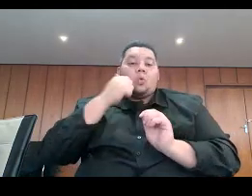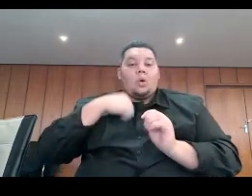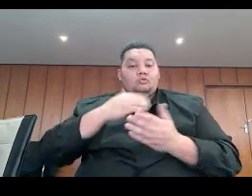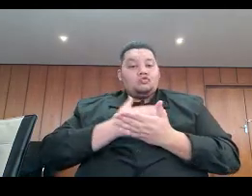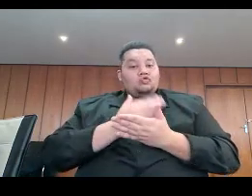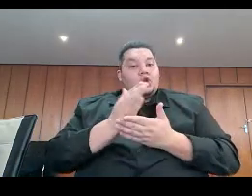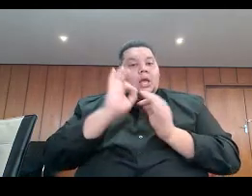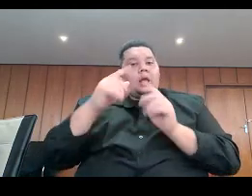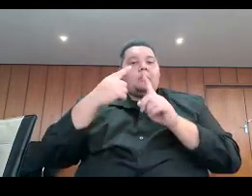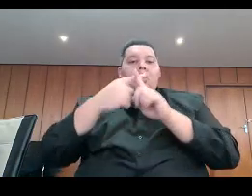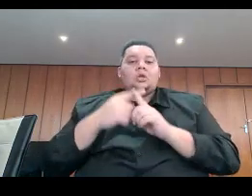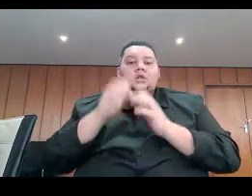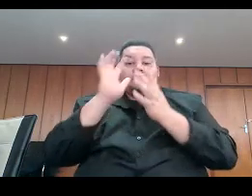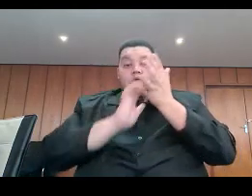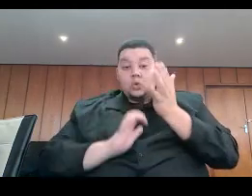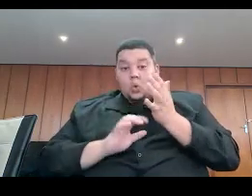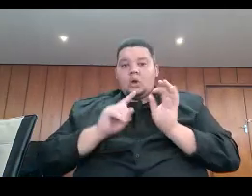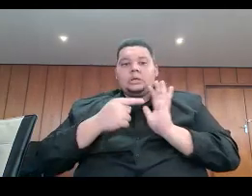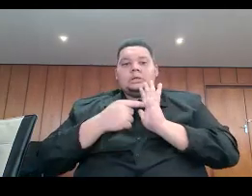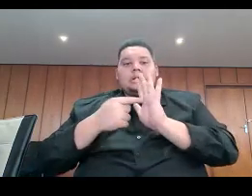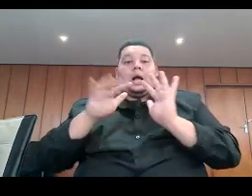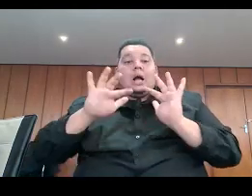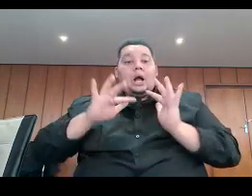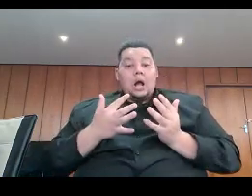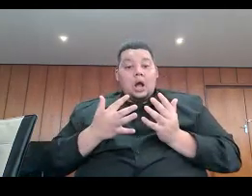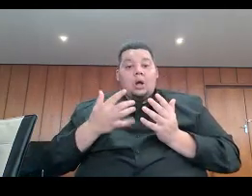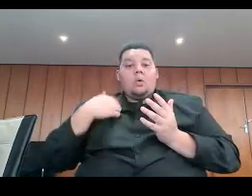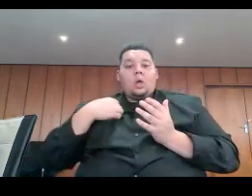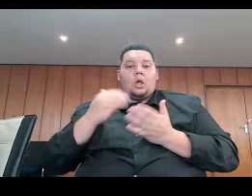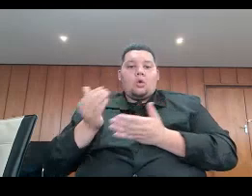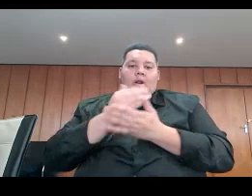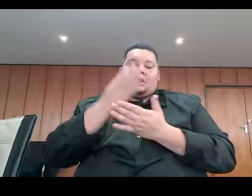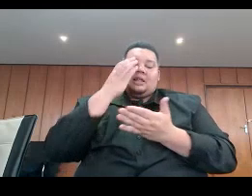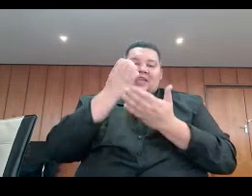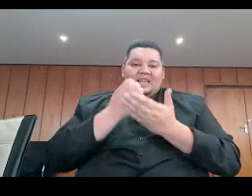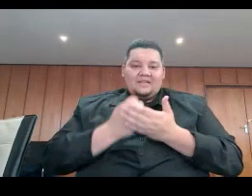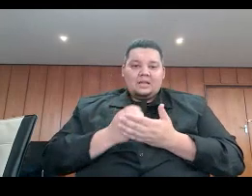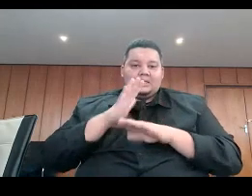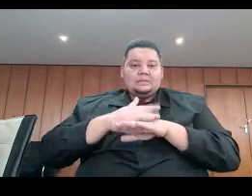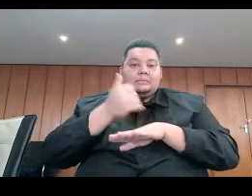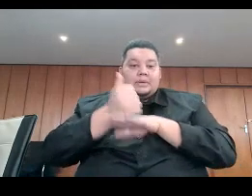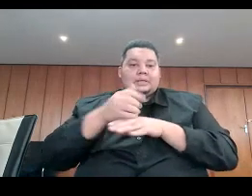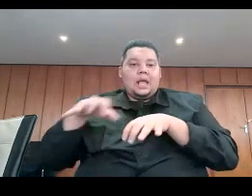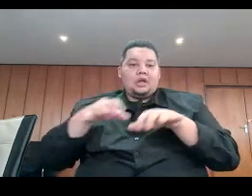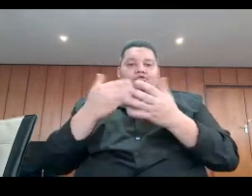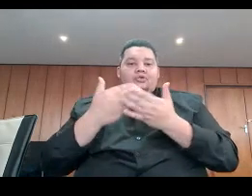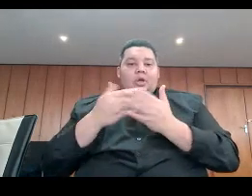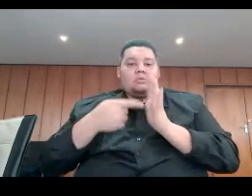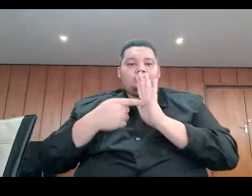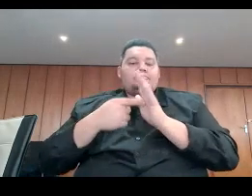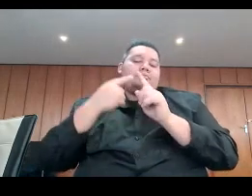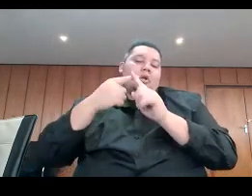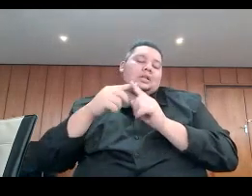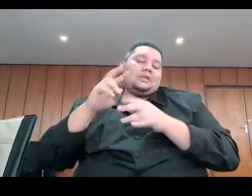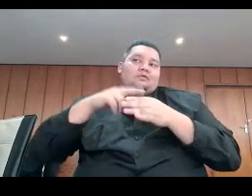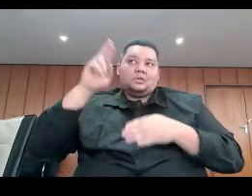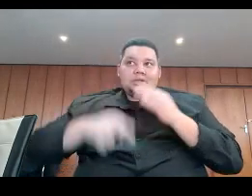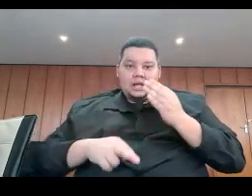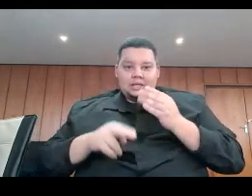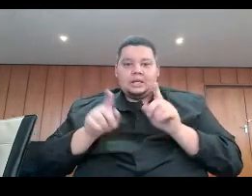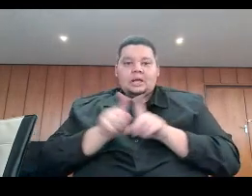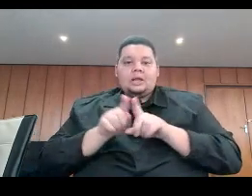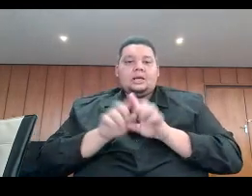very positive story of how collective evidence-based action yield very positive results.